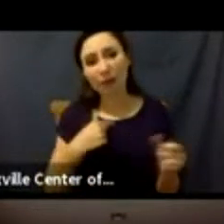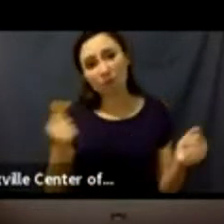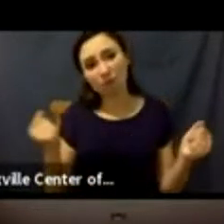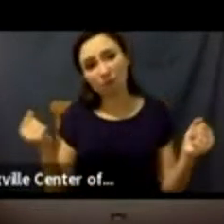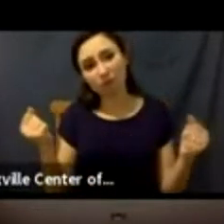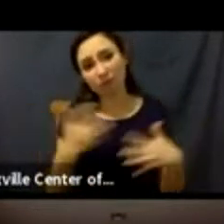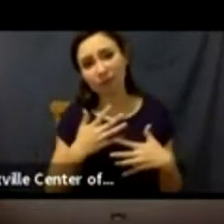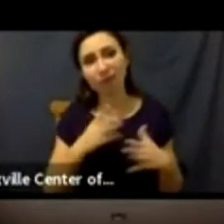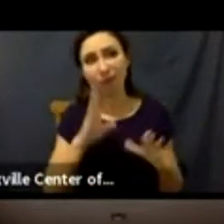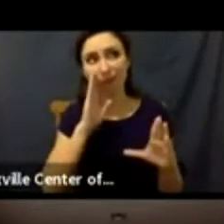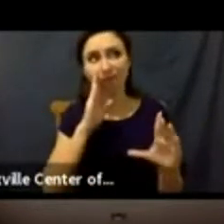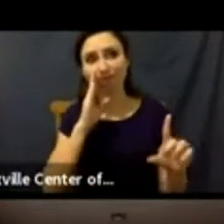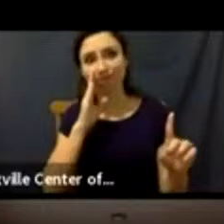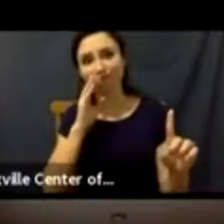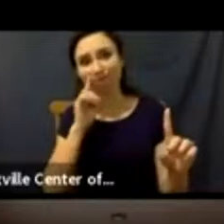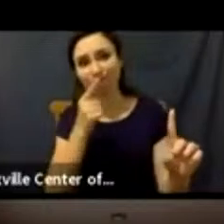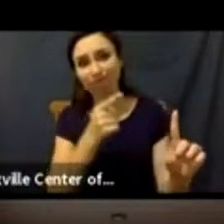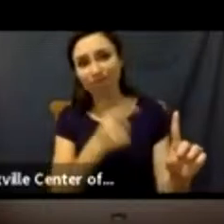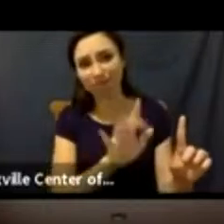down that road.